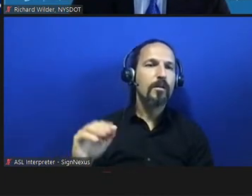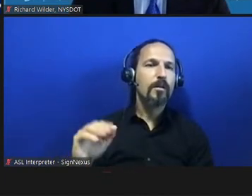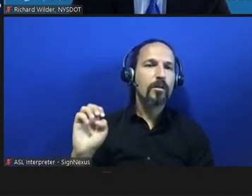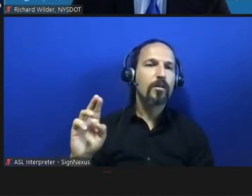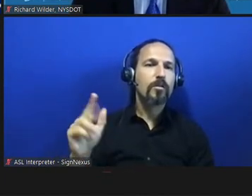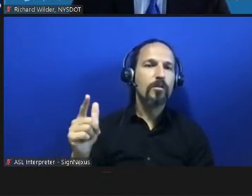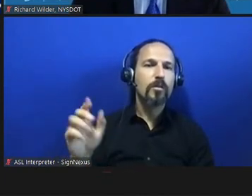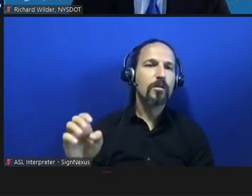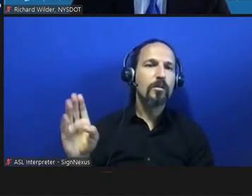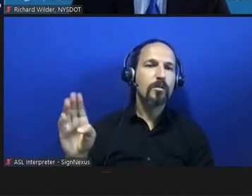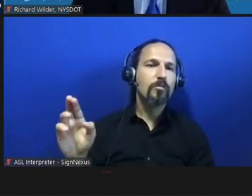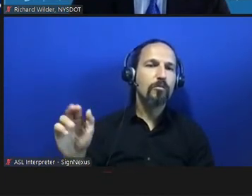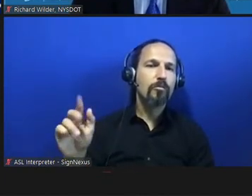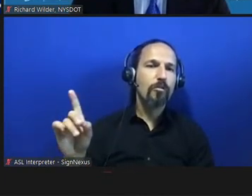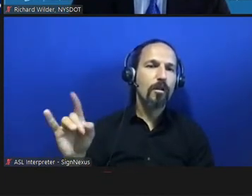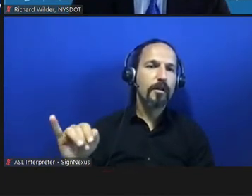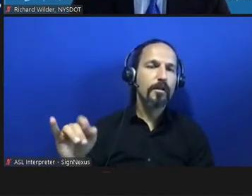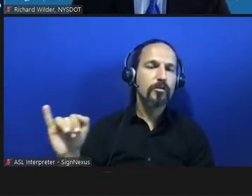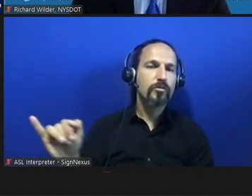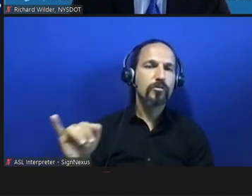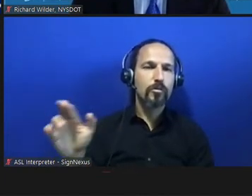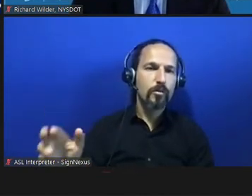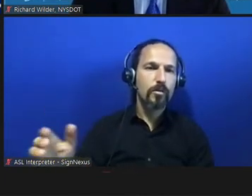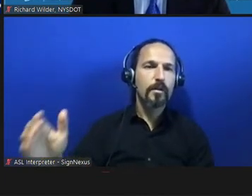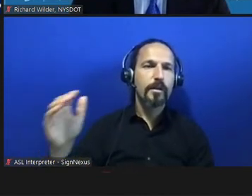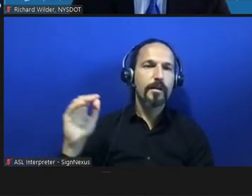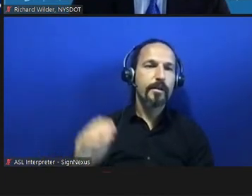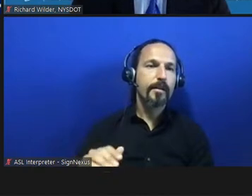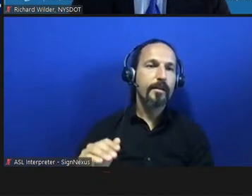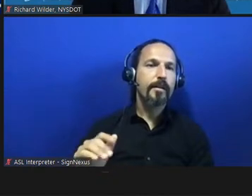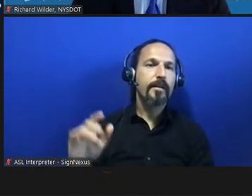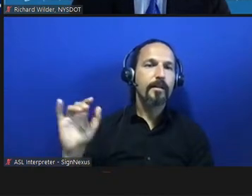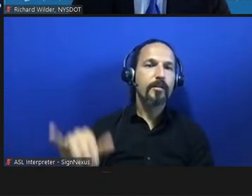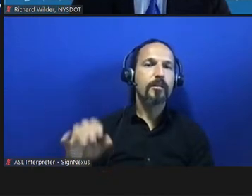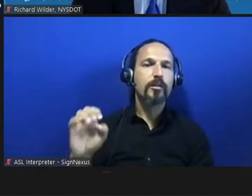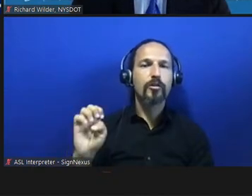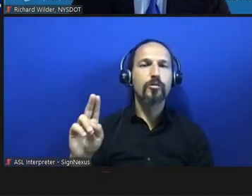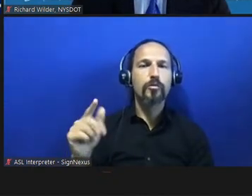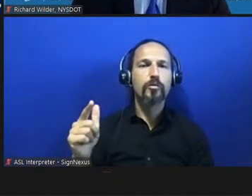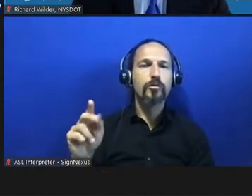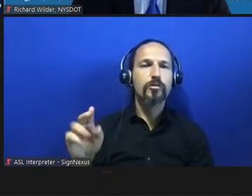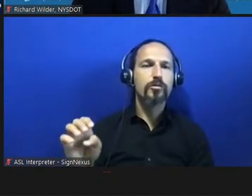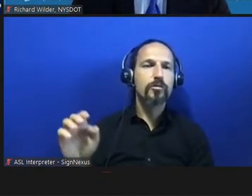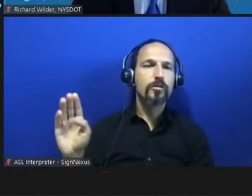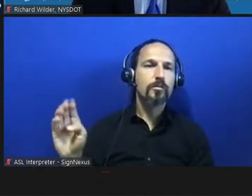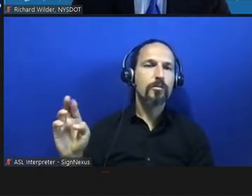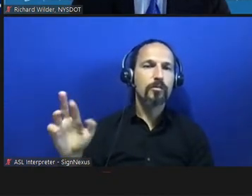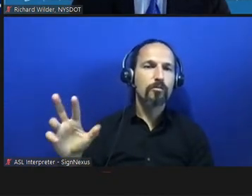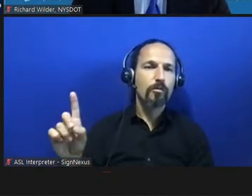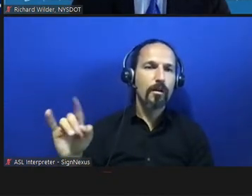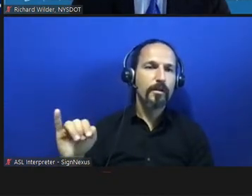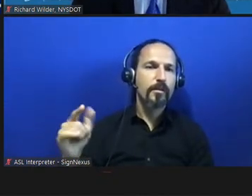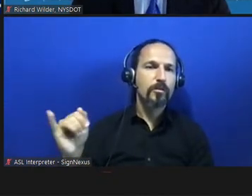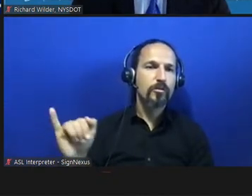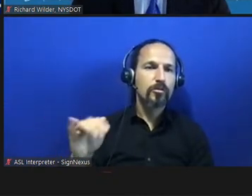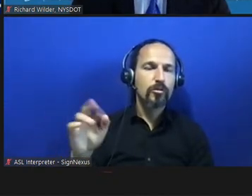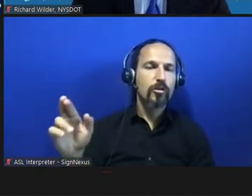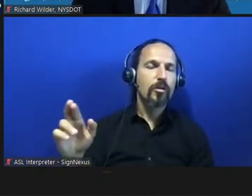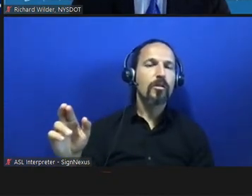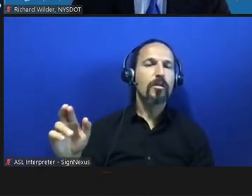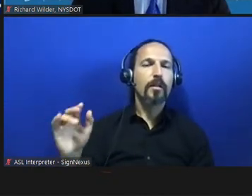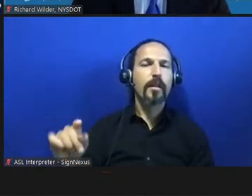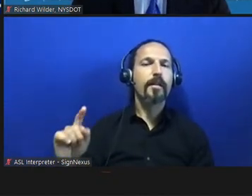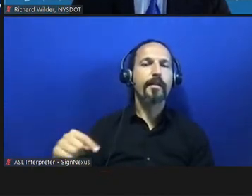Berardi Jr our next speaker is Eugene Berardi Jr followed by our